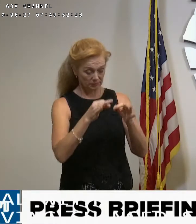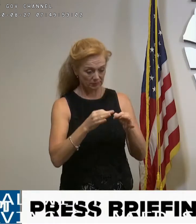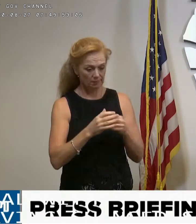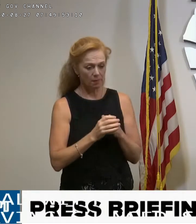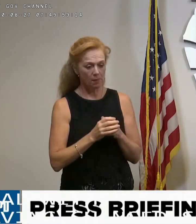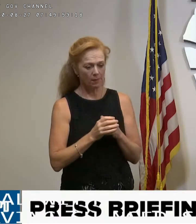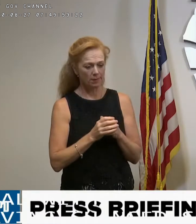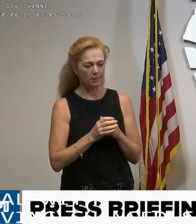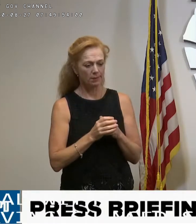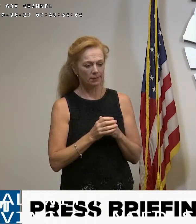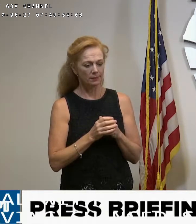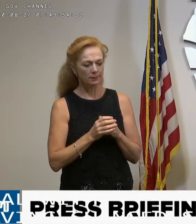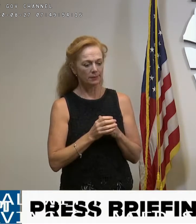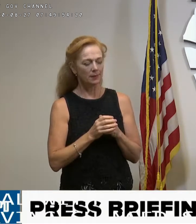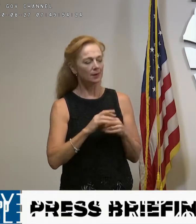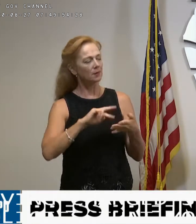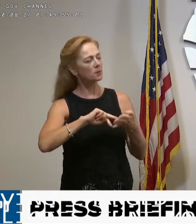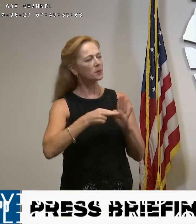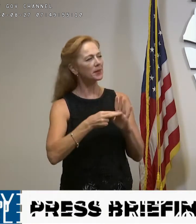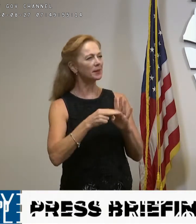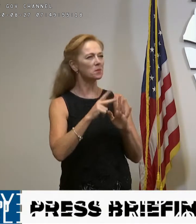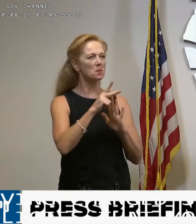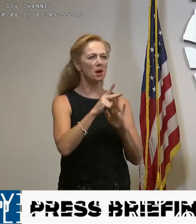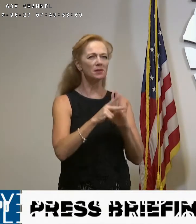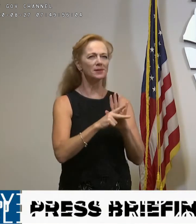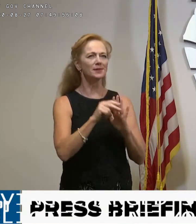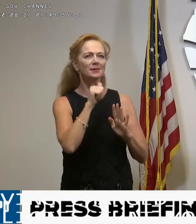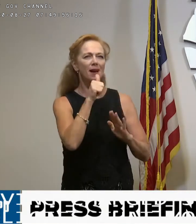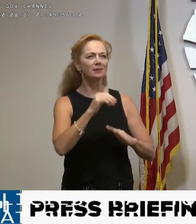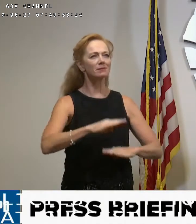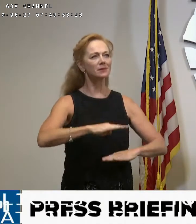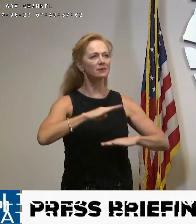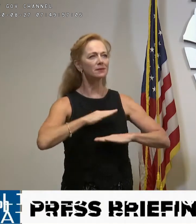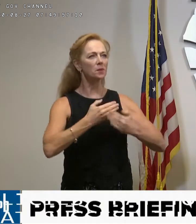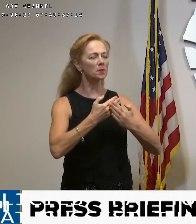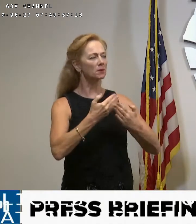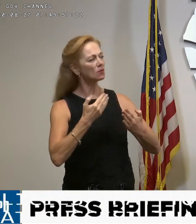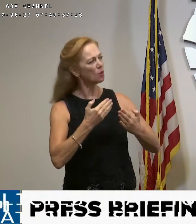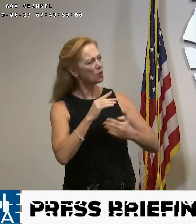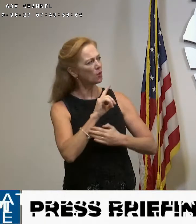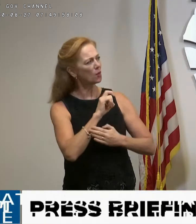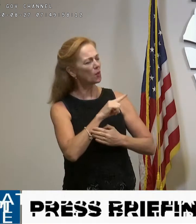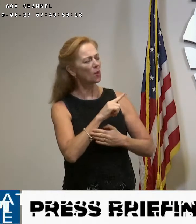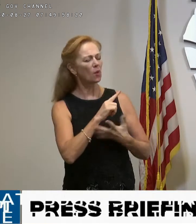that suggest that the policies weren't sufficient before, and that